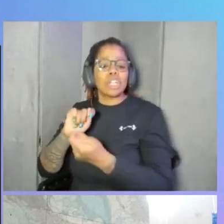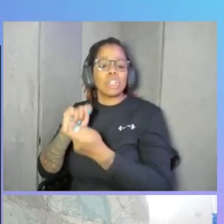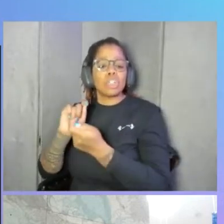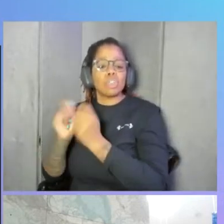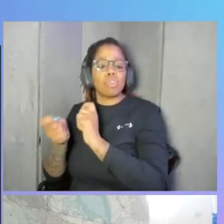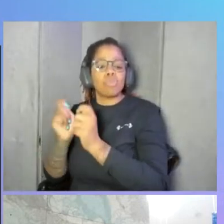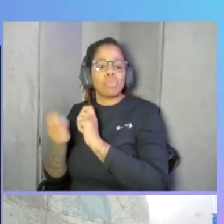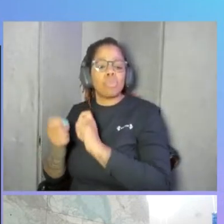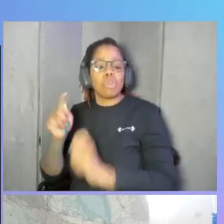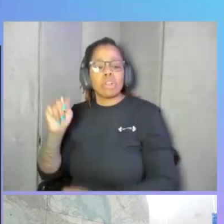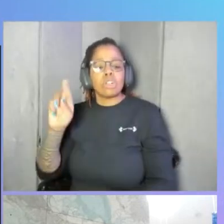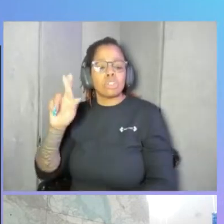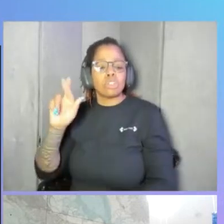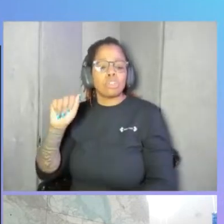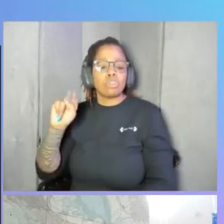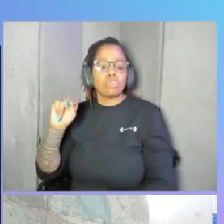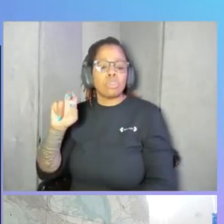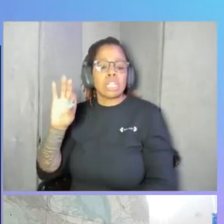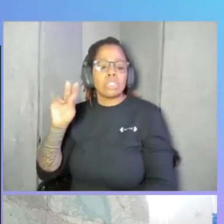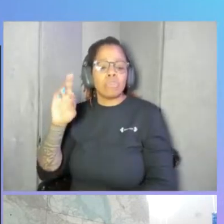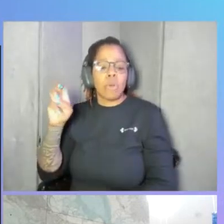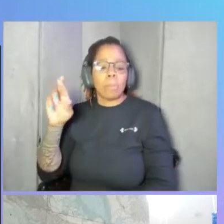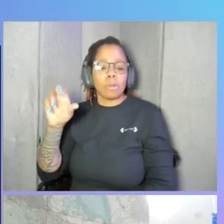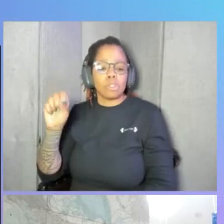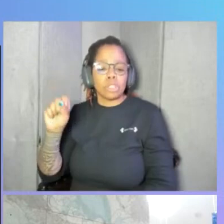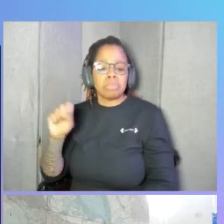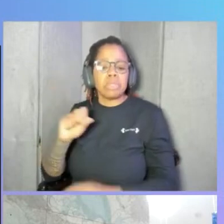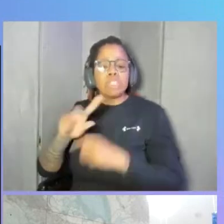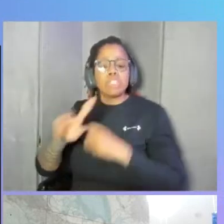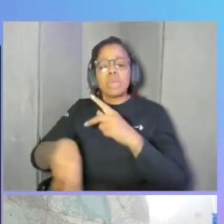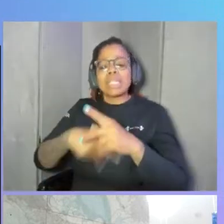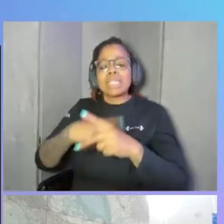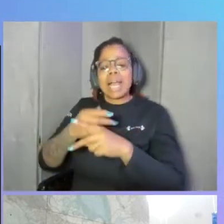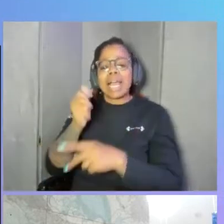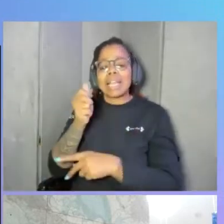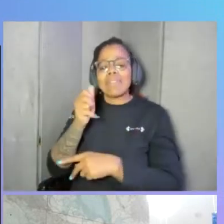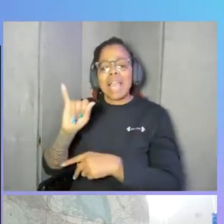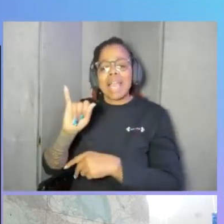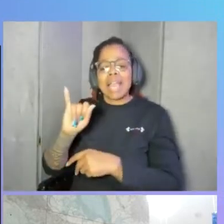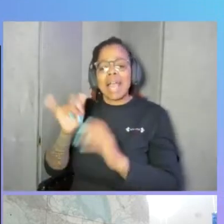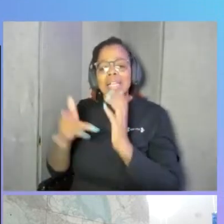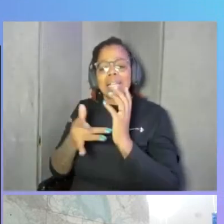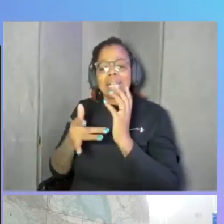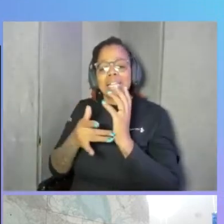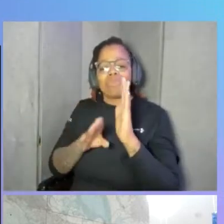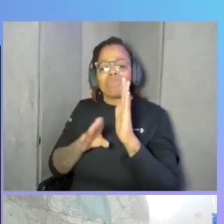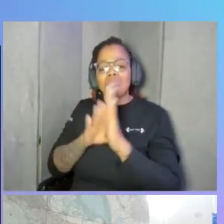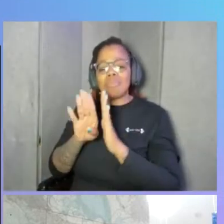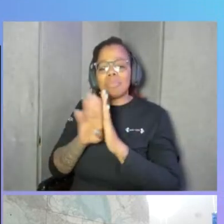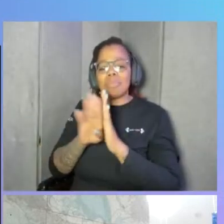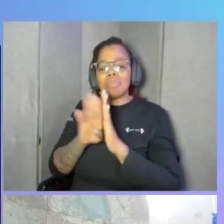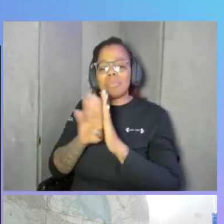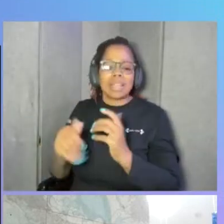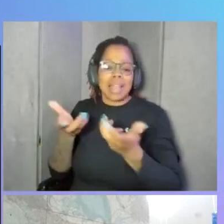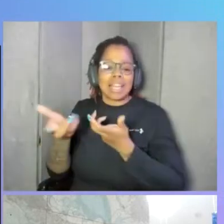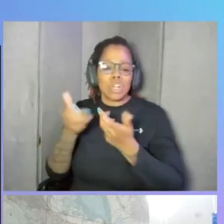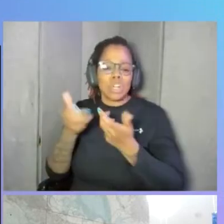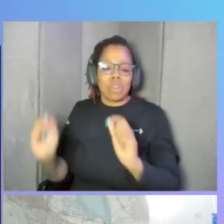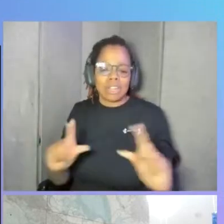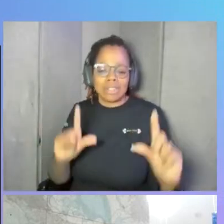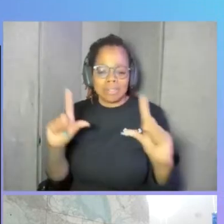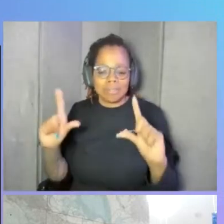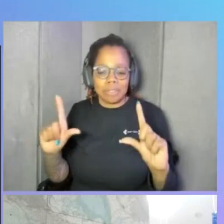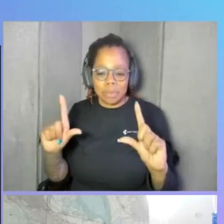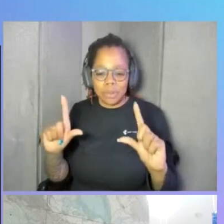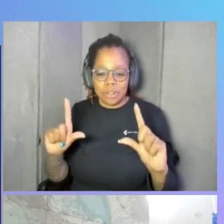the type of AI technology that was used to build that interactive framework.